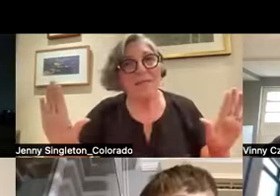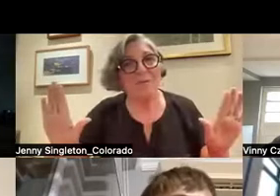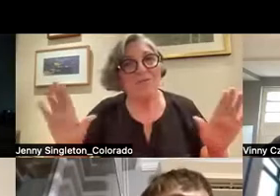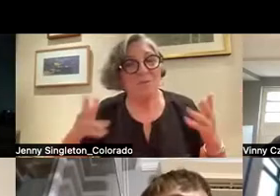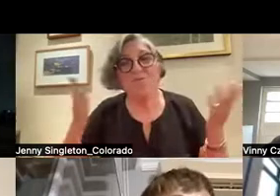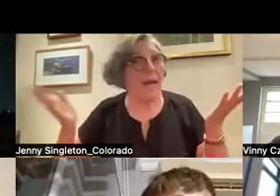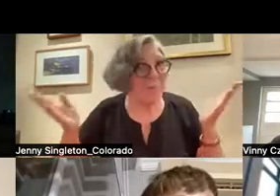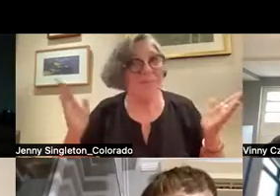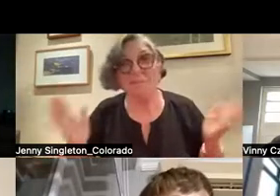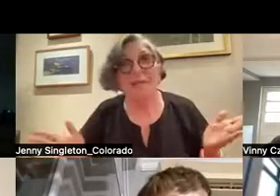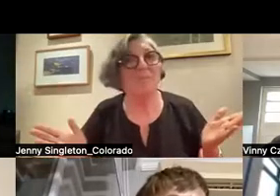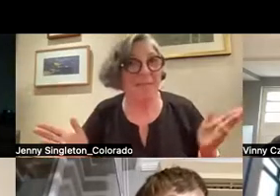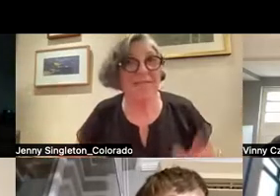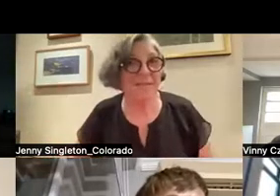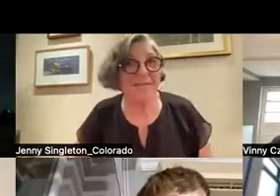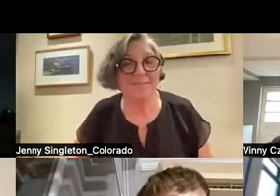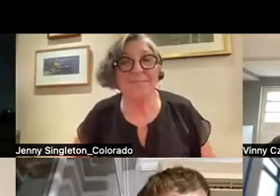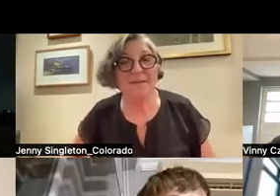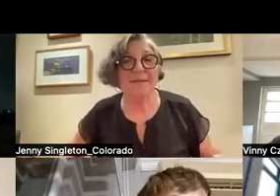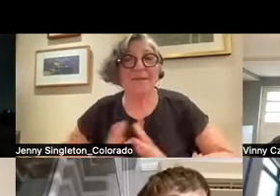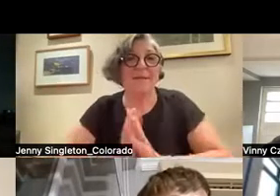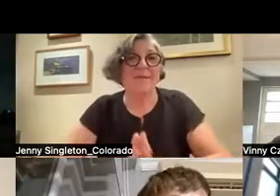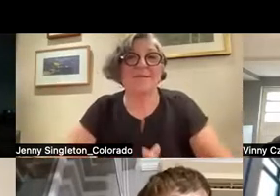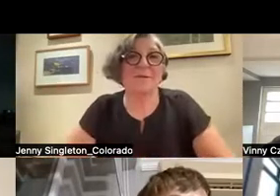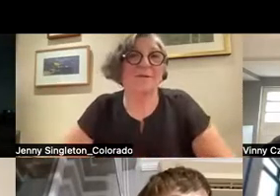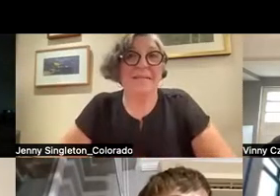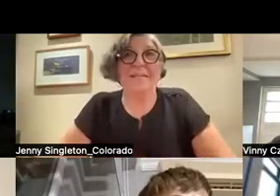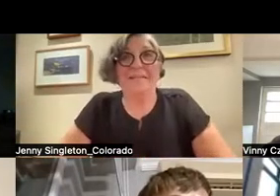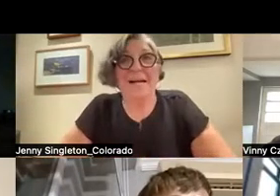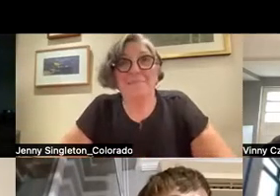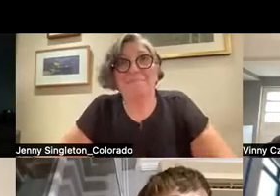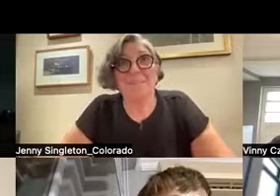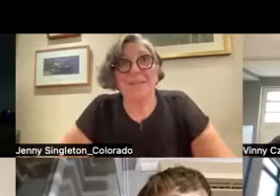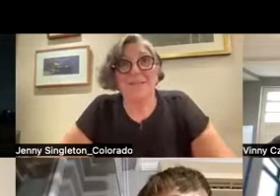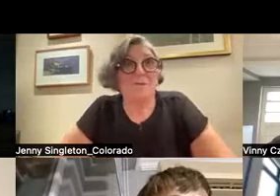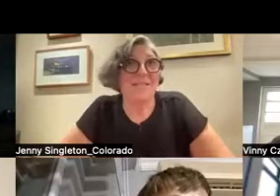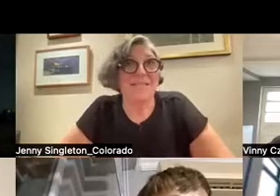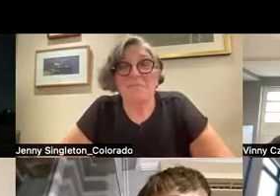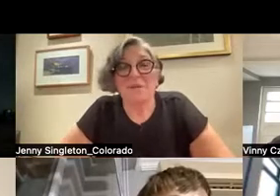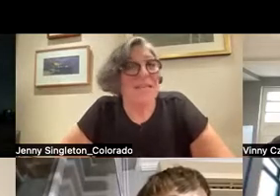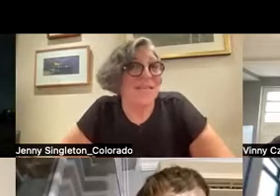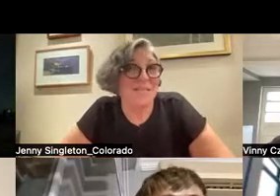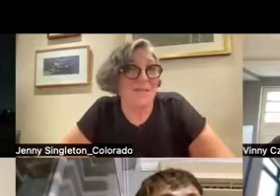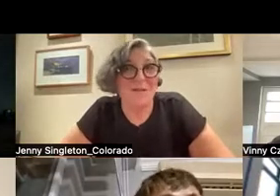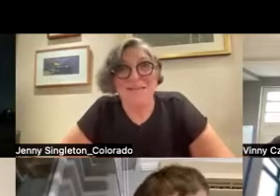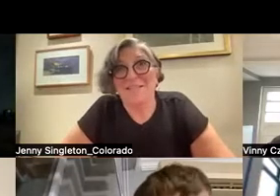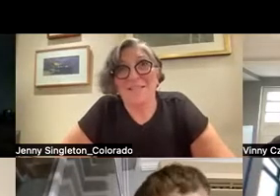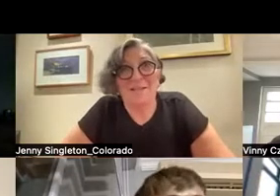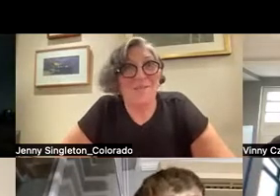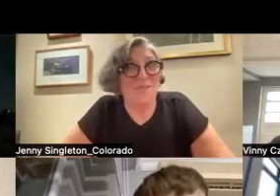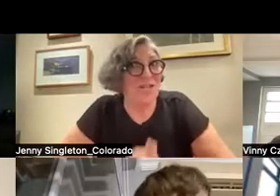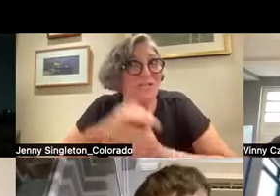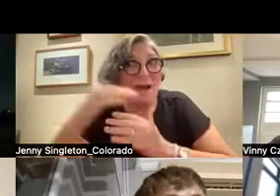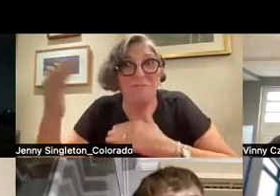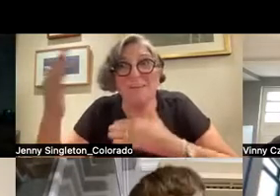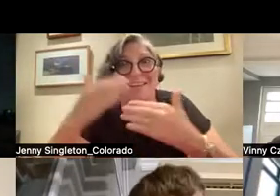sign language, which happens in many places. So, it really has to do not necessarily